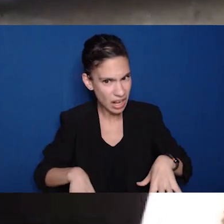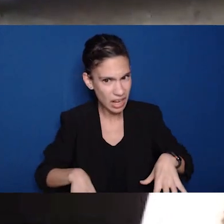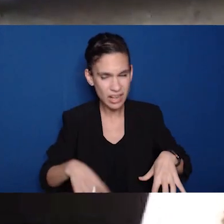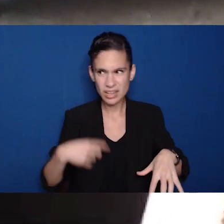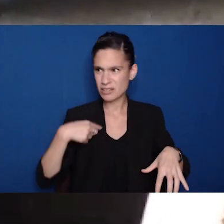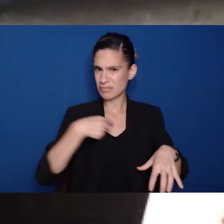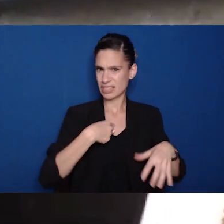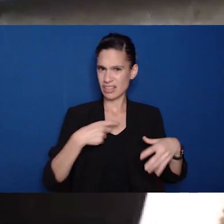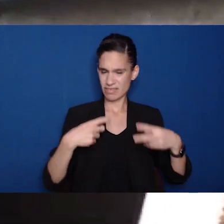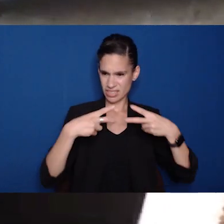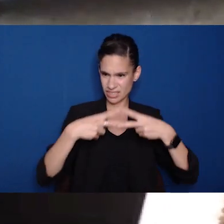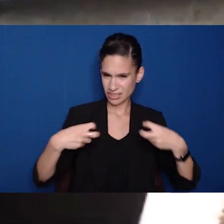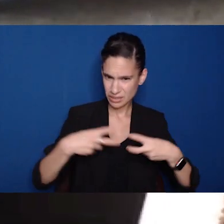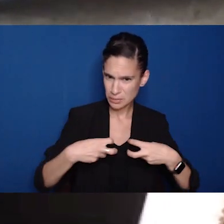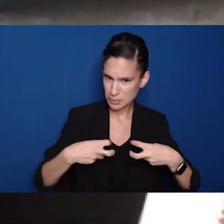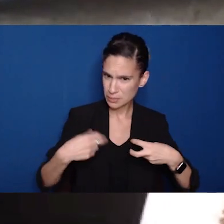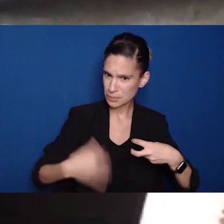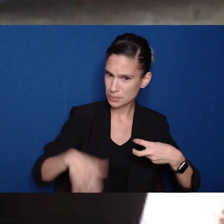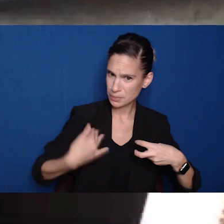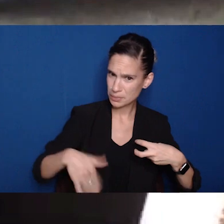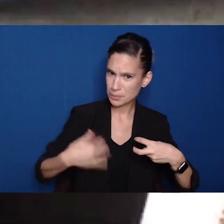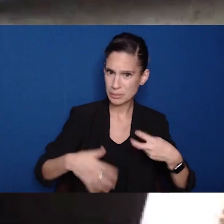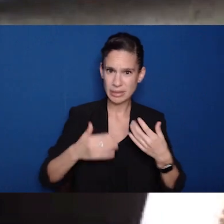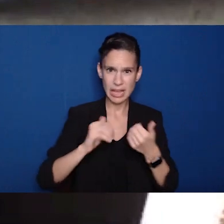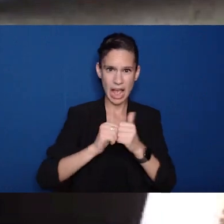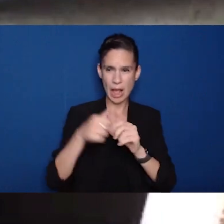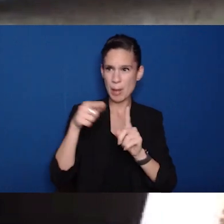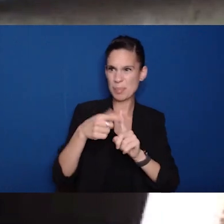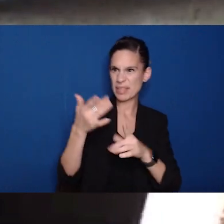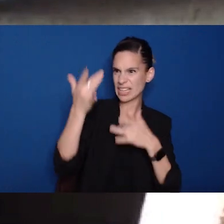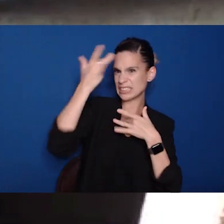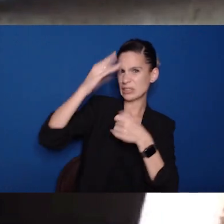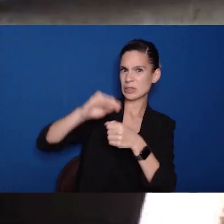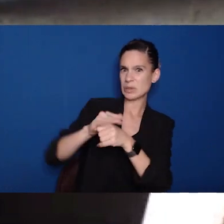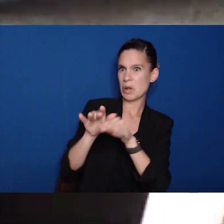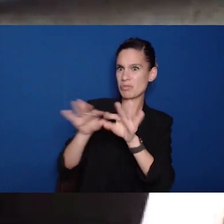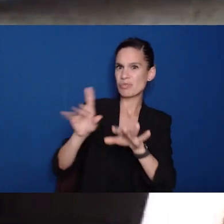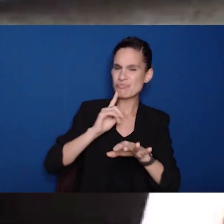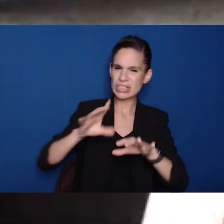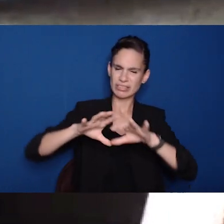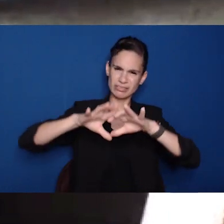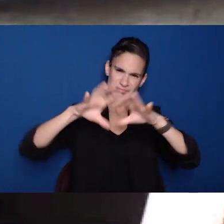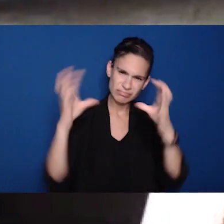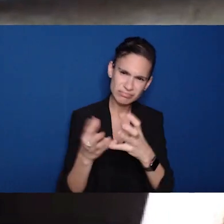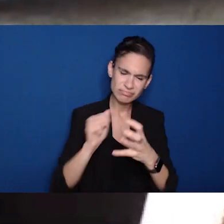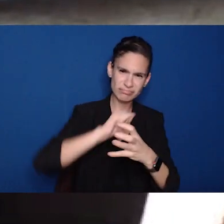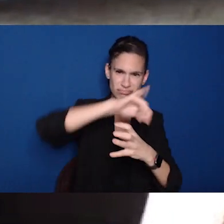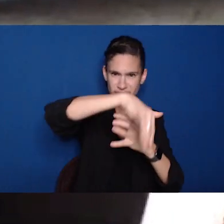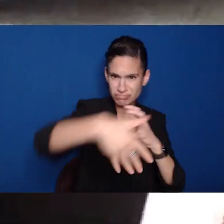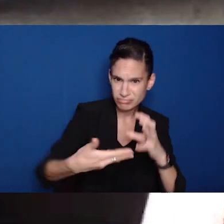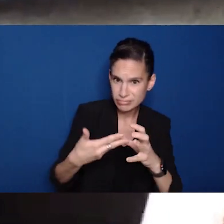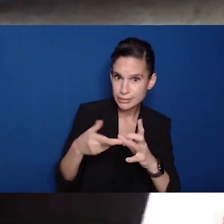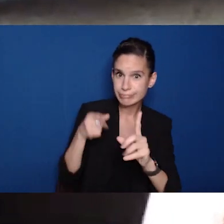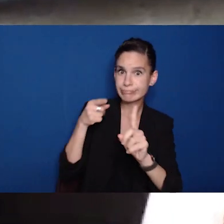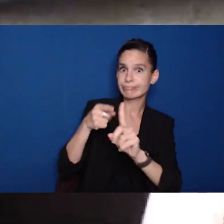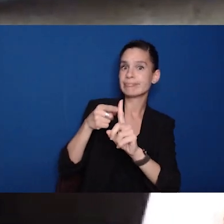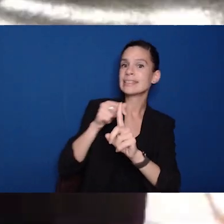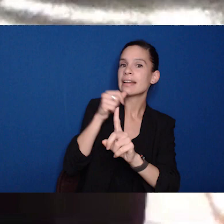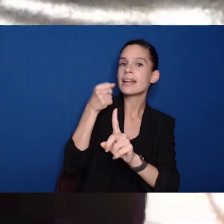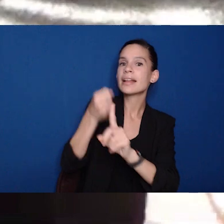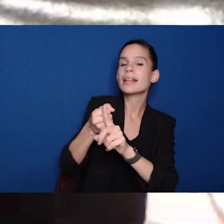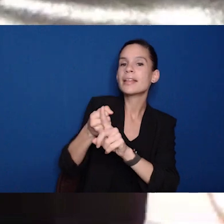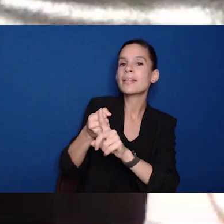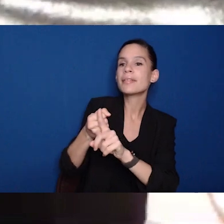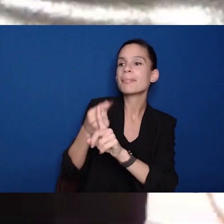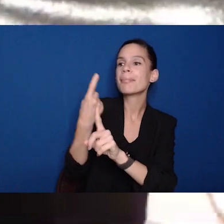just a reality check that look, don't think that pandemics discriminate. It's like at some point people thought HIV was a Black people's disease. You know what I